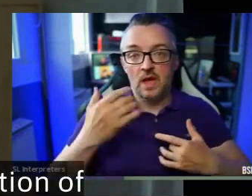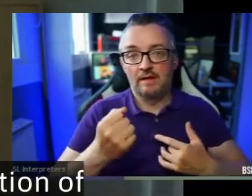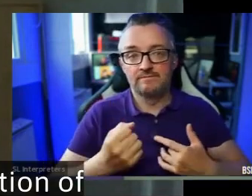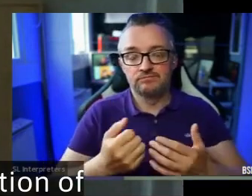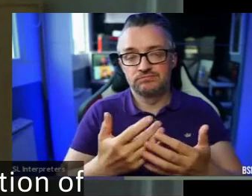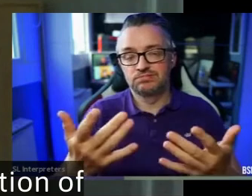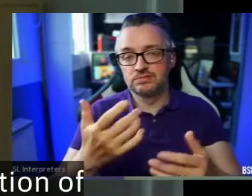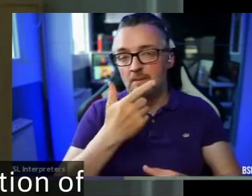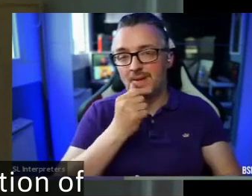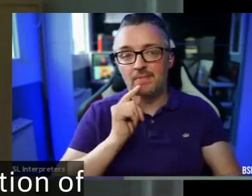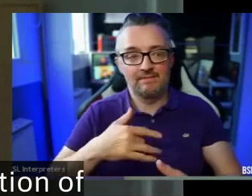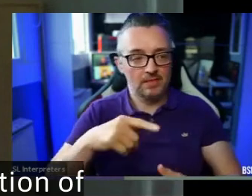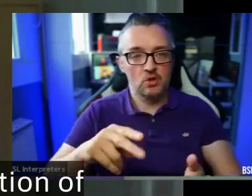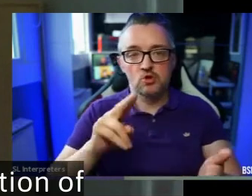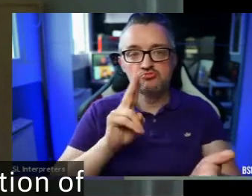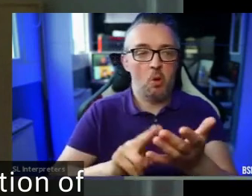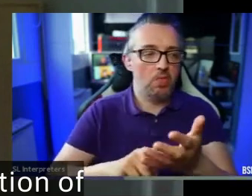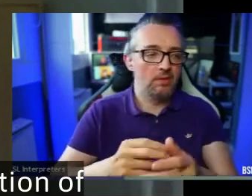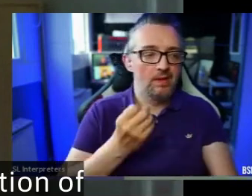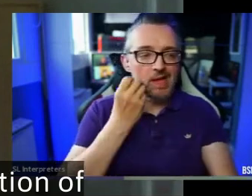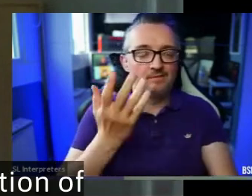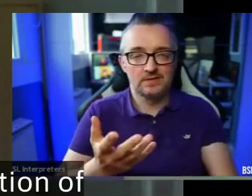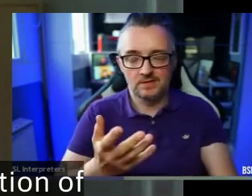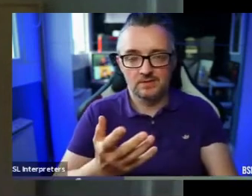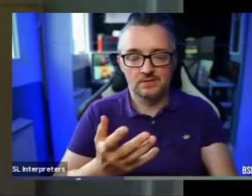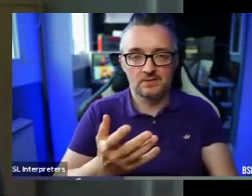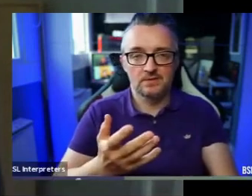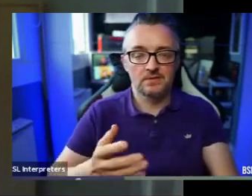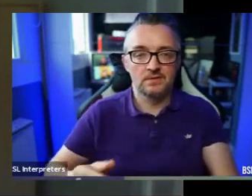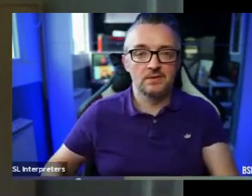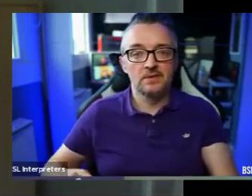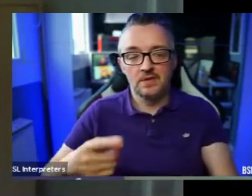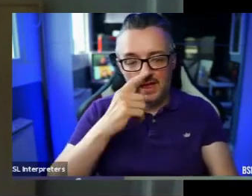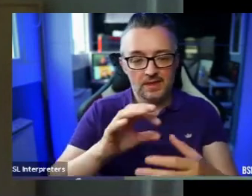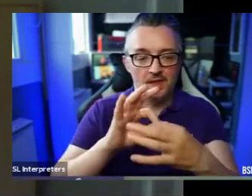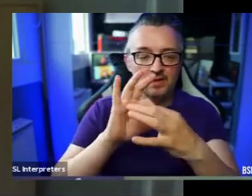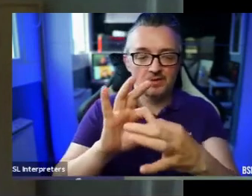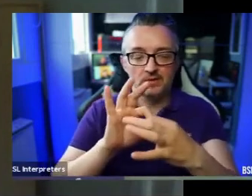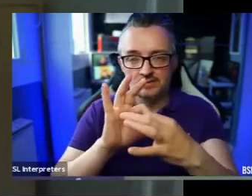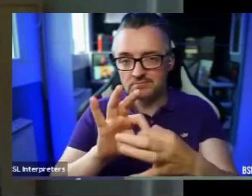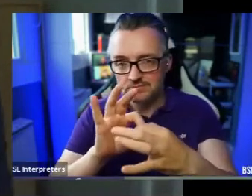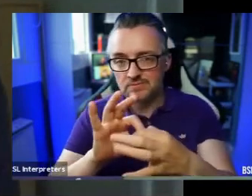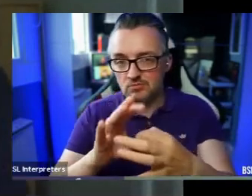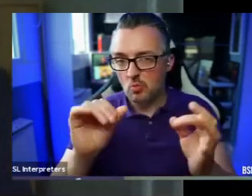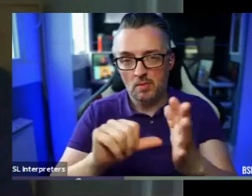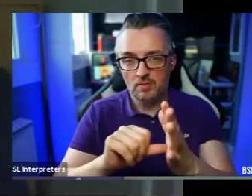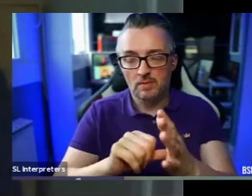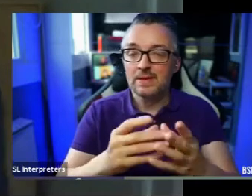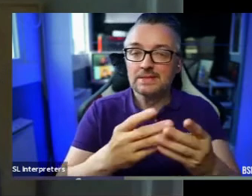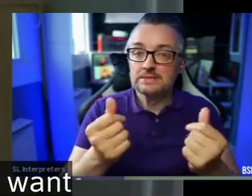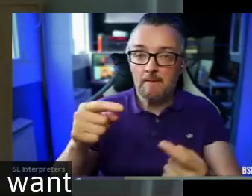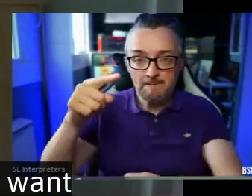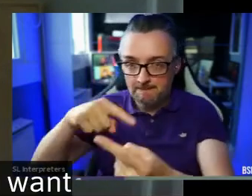is that there's a population of people who this is normal and every day, and they'll be able to engage in it without any